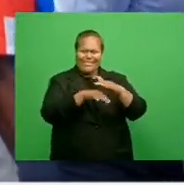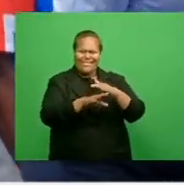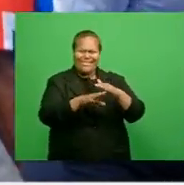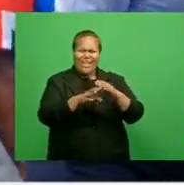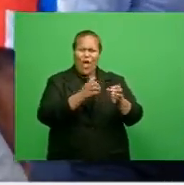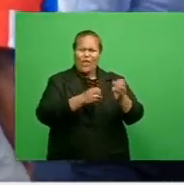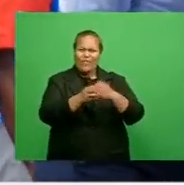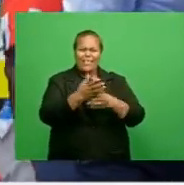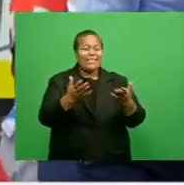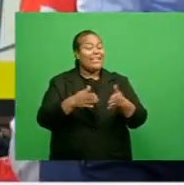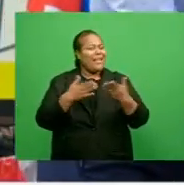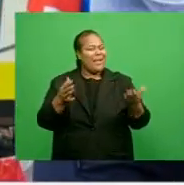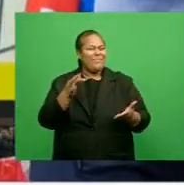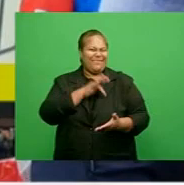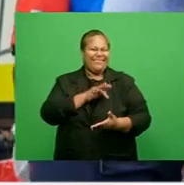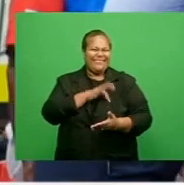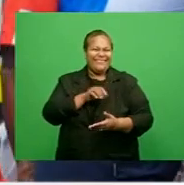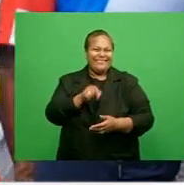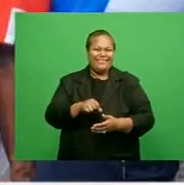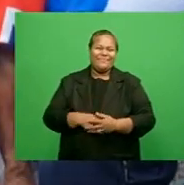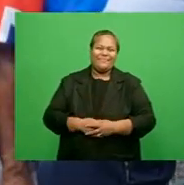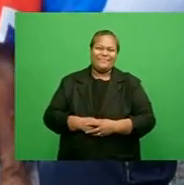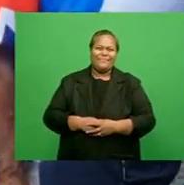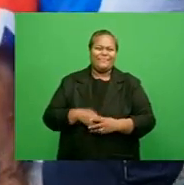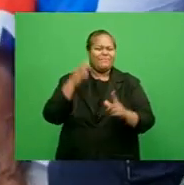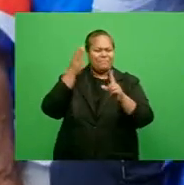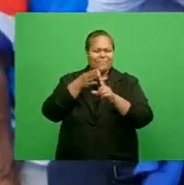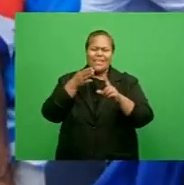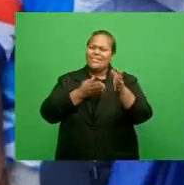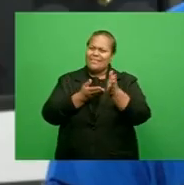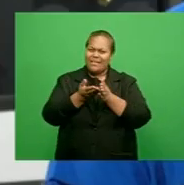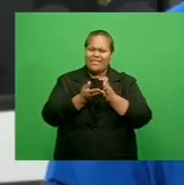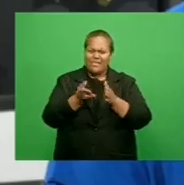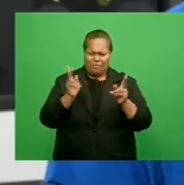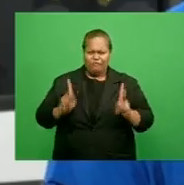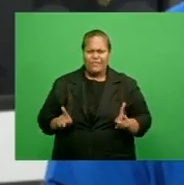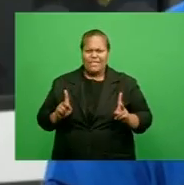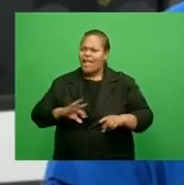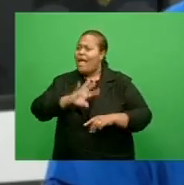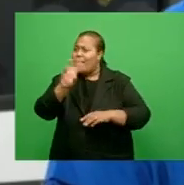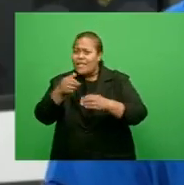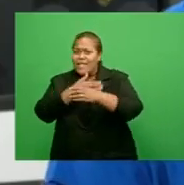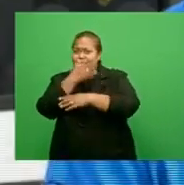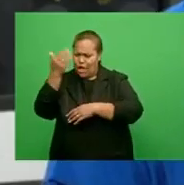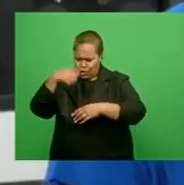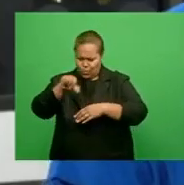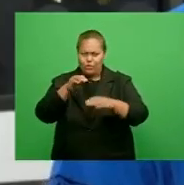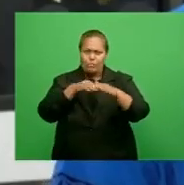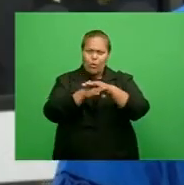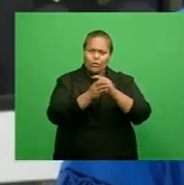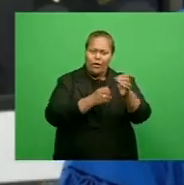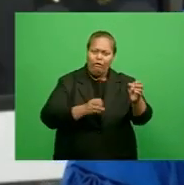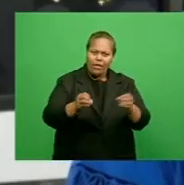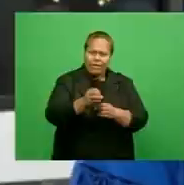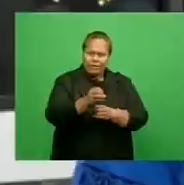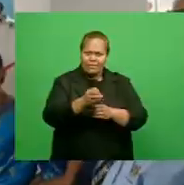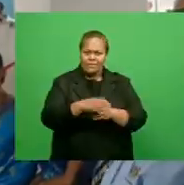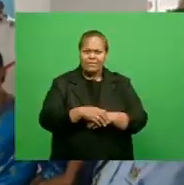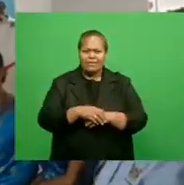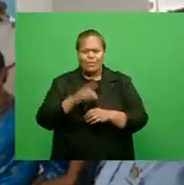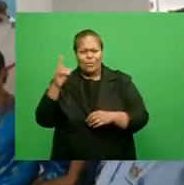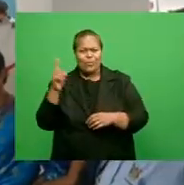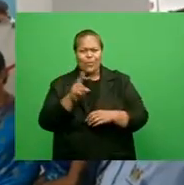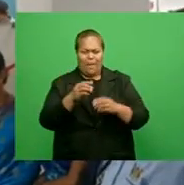been beneficial. Mail service has been critical to people in their everyday lives, to businesses and to